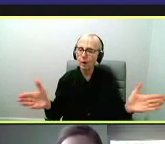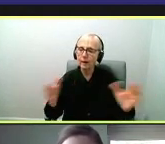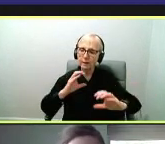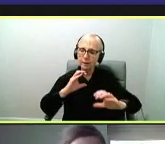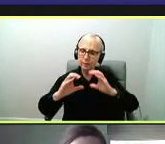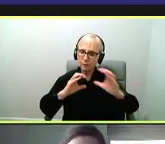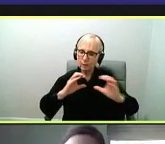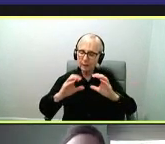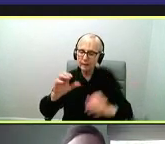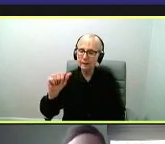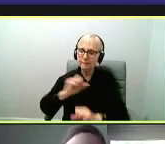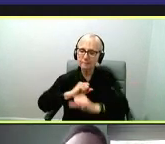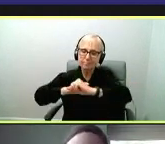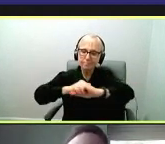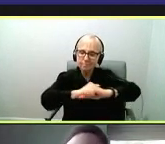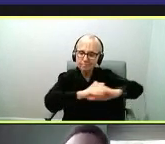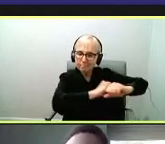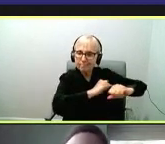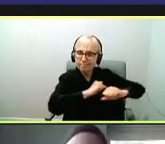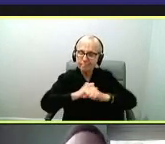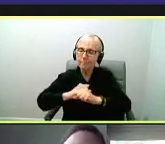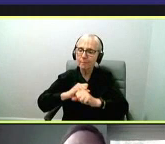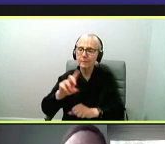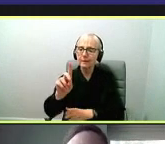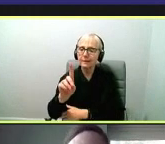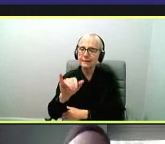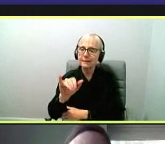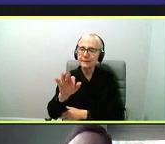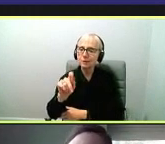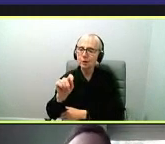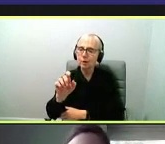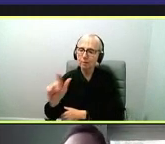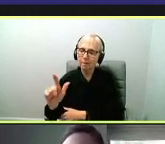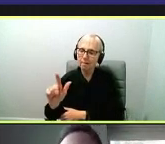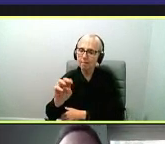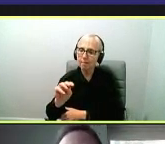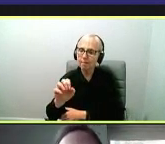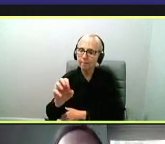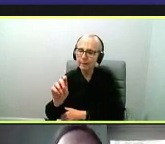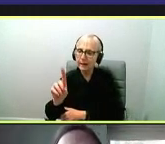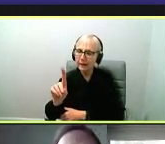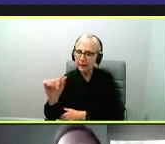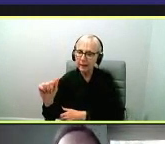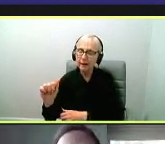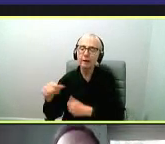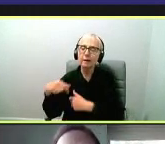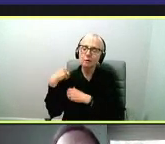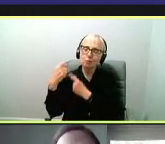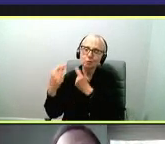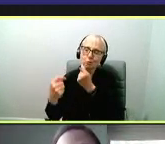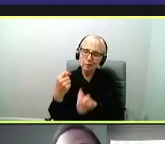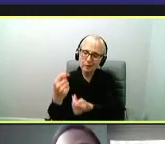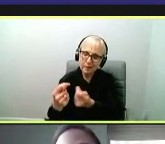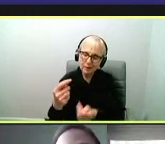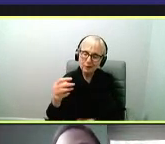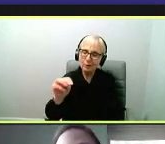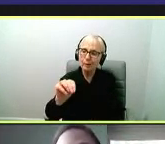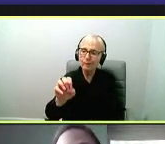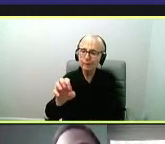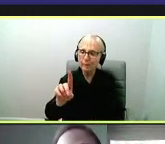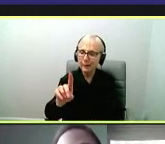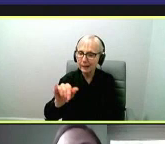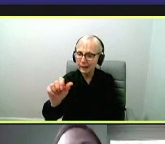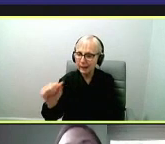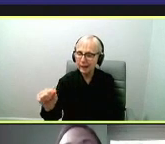exactly what it sounds like, but digital media, traditional media, again, getting out into communities, making sure